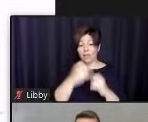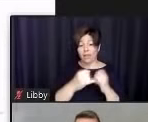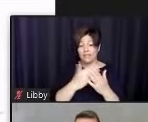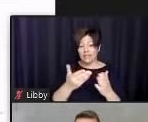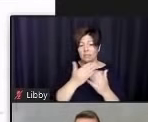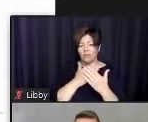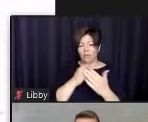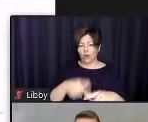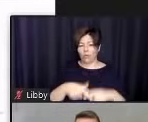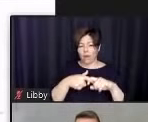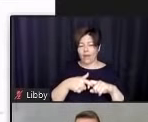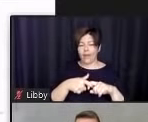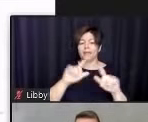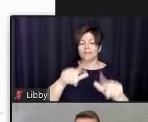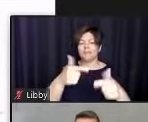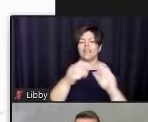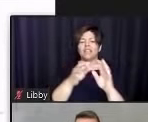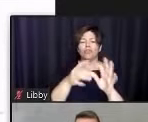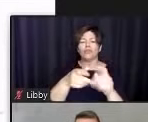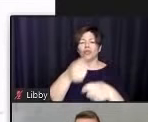take a break is evaluations.